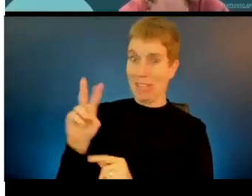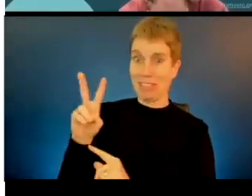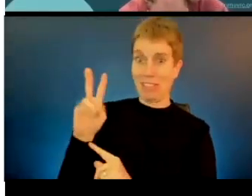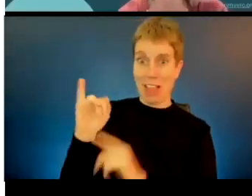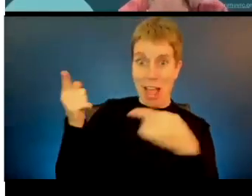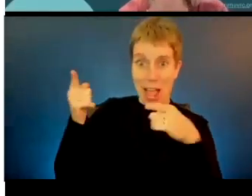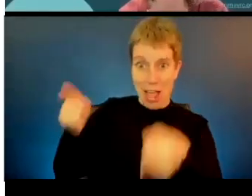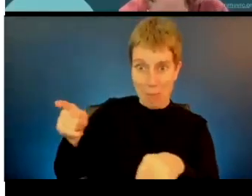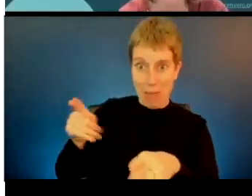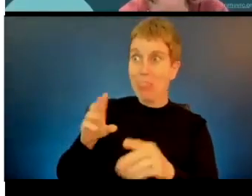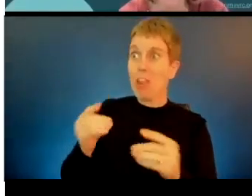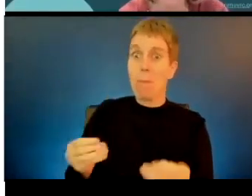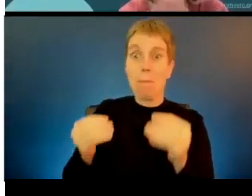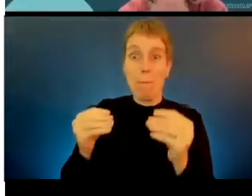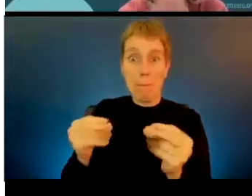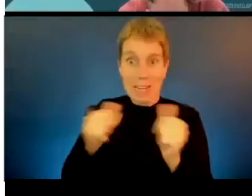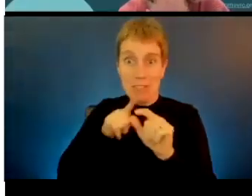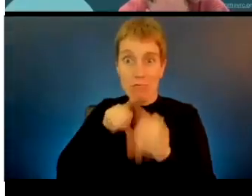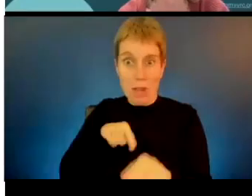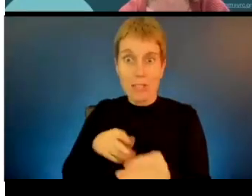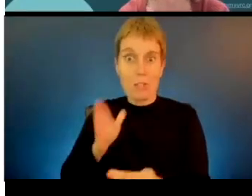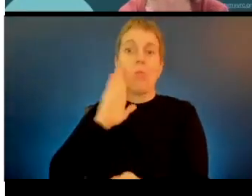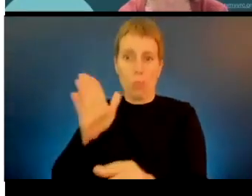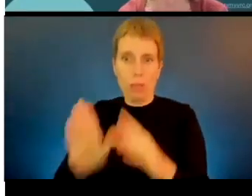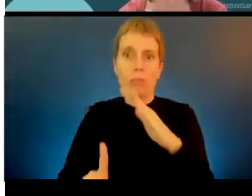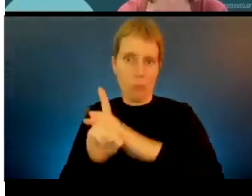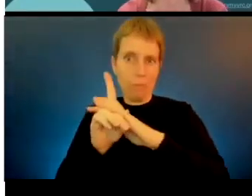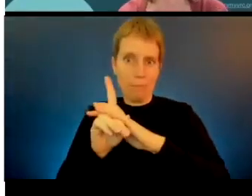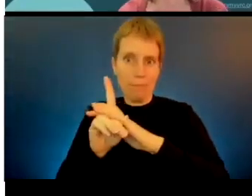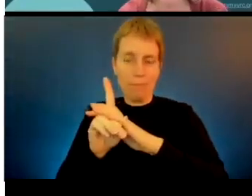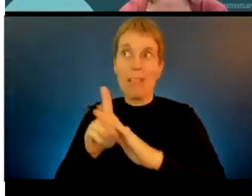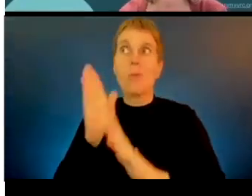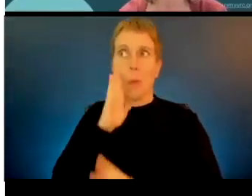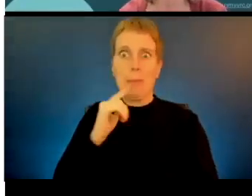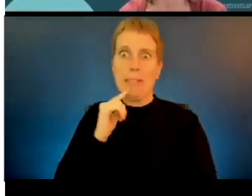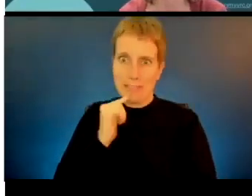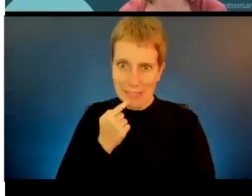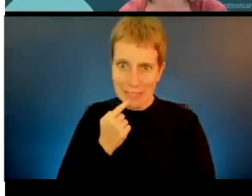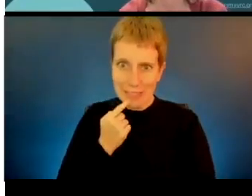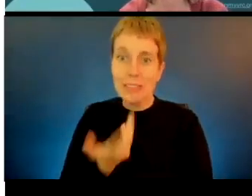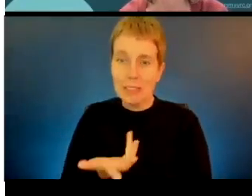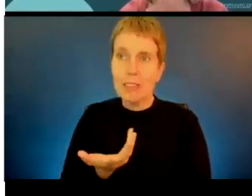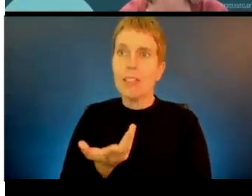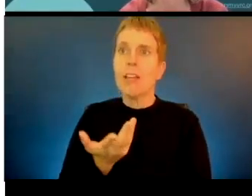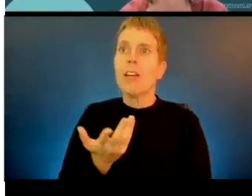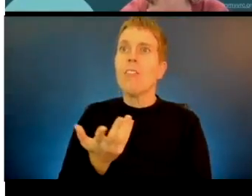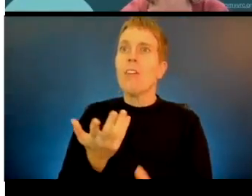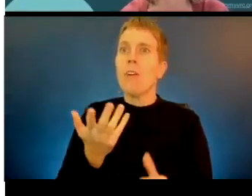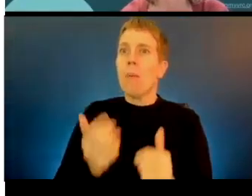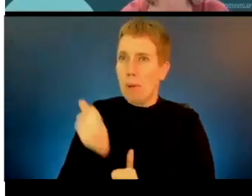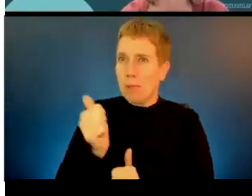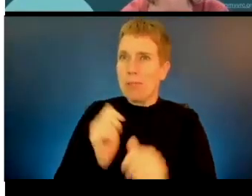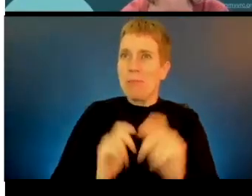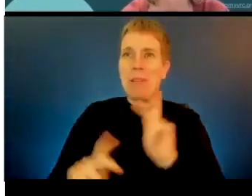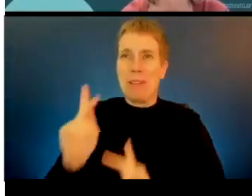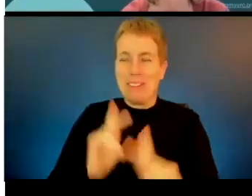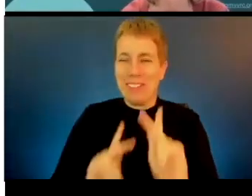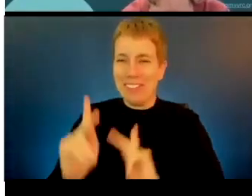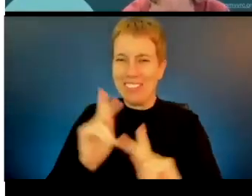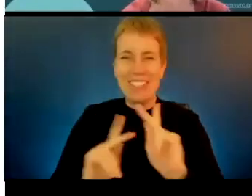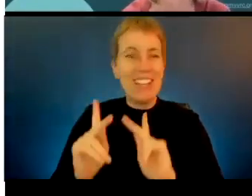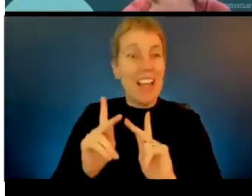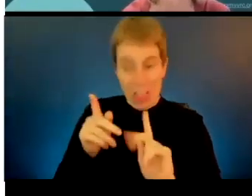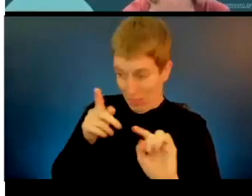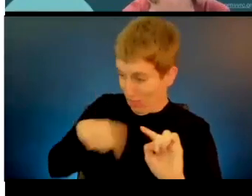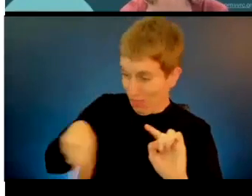immediate response is going to be quite intense. But the good news is that for most people, those kinds of symptoms will decline